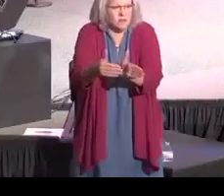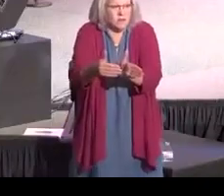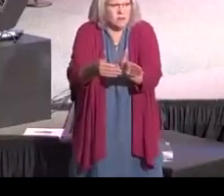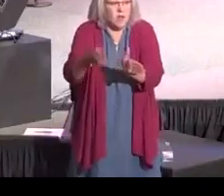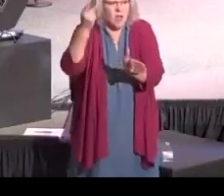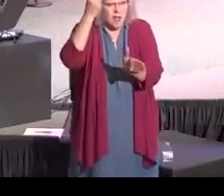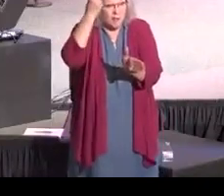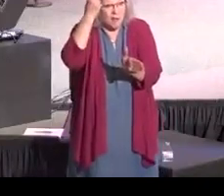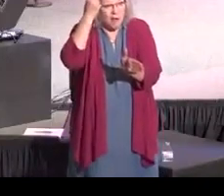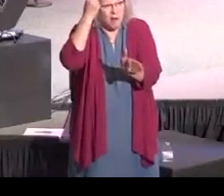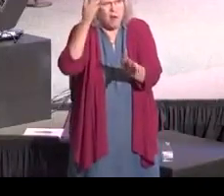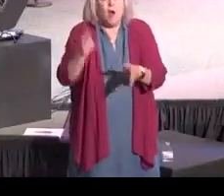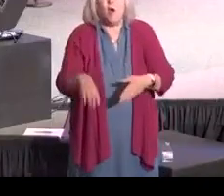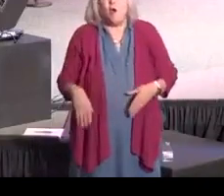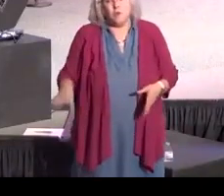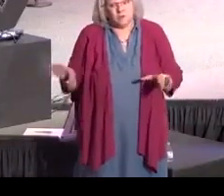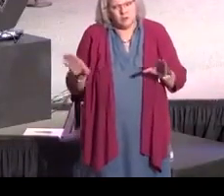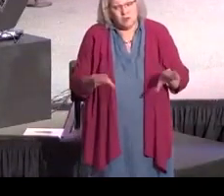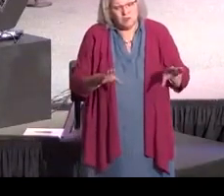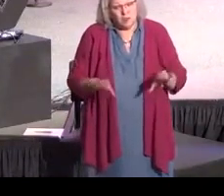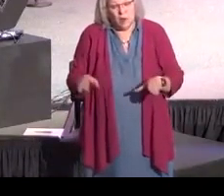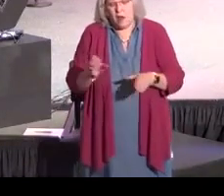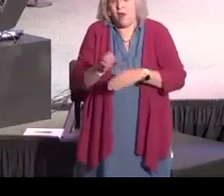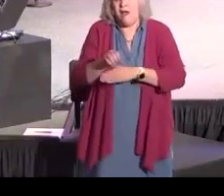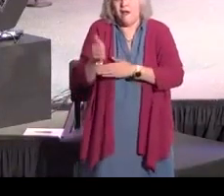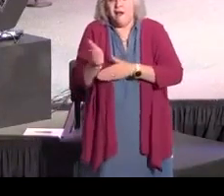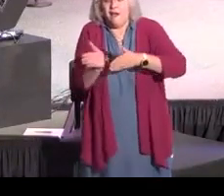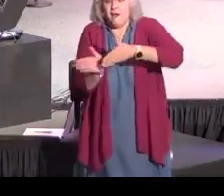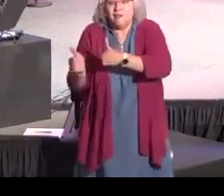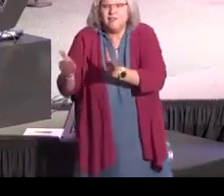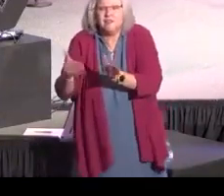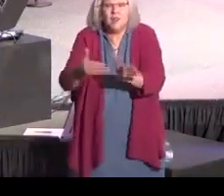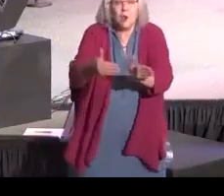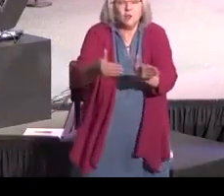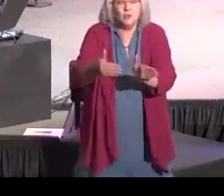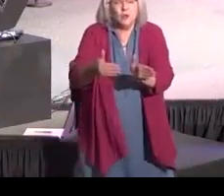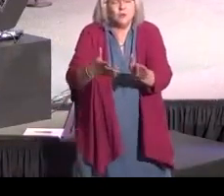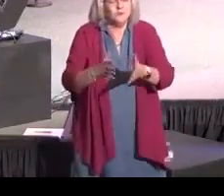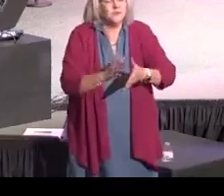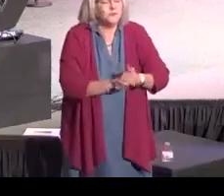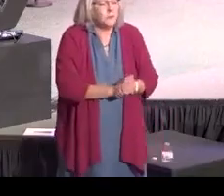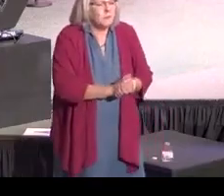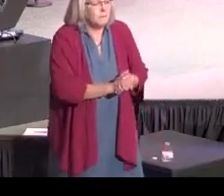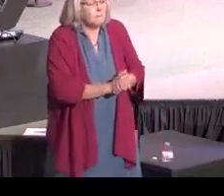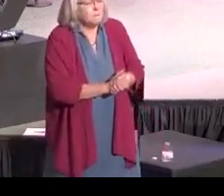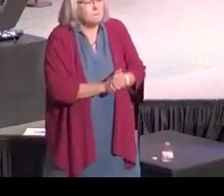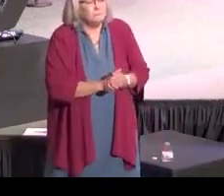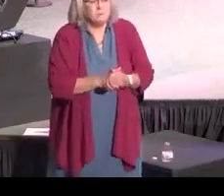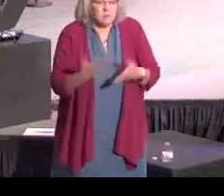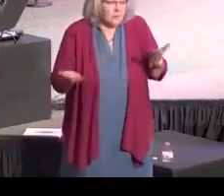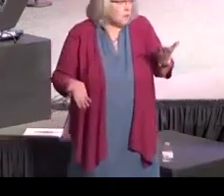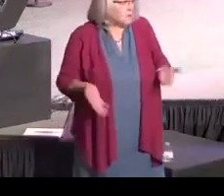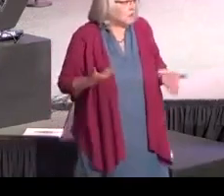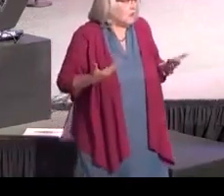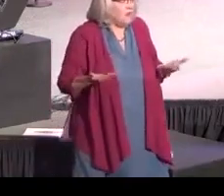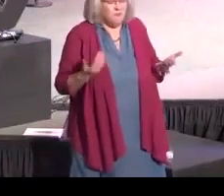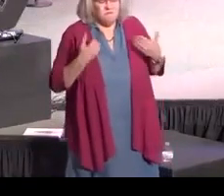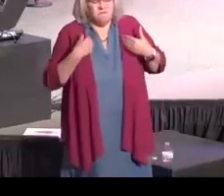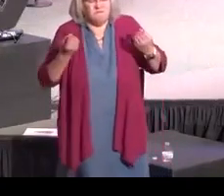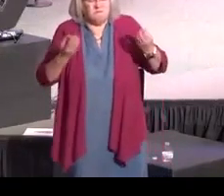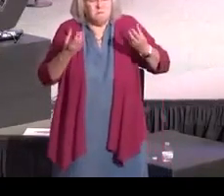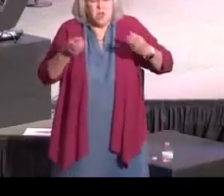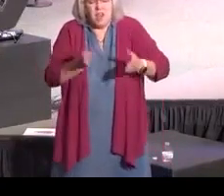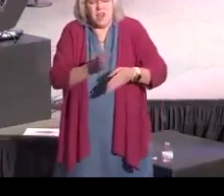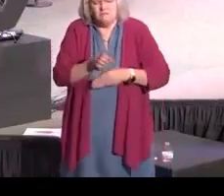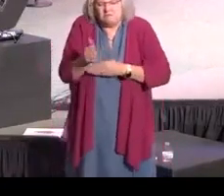And Paul was going on a detour. In your life, you might have a detour. You might have more than one detour. You know what a